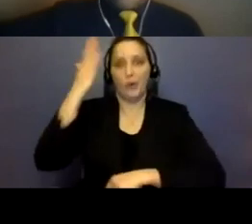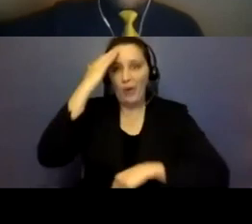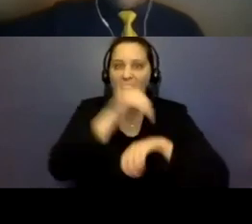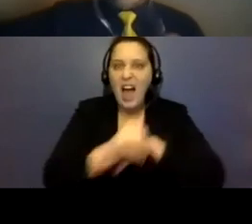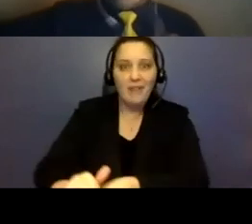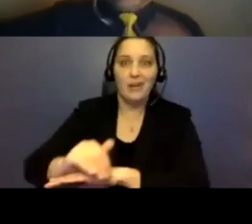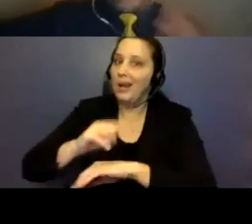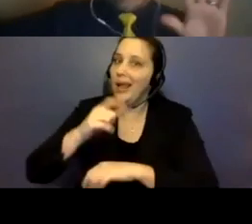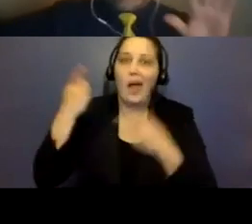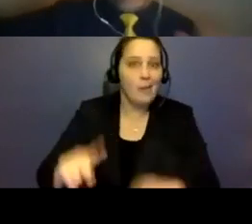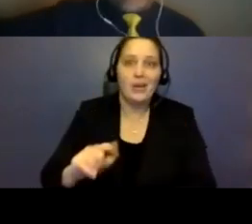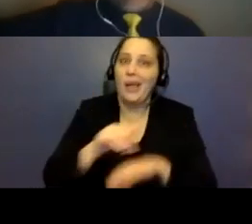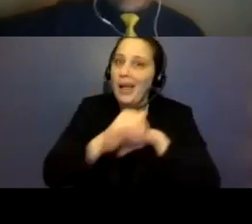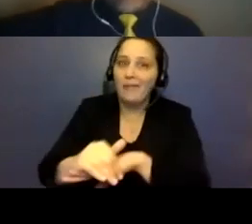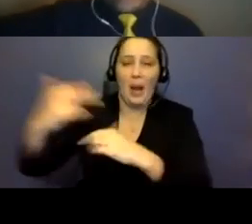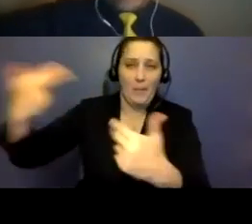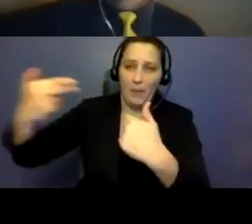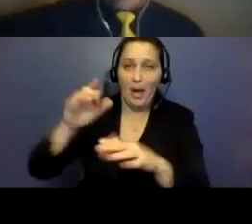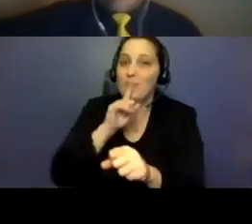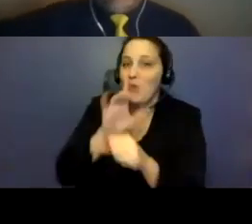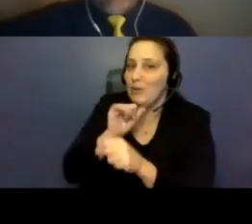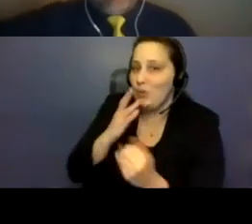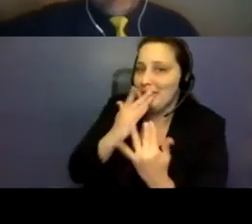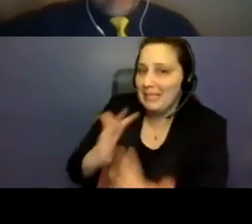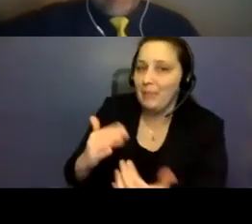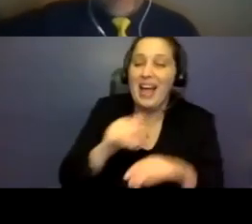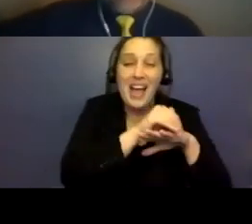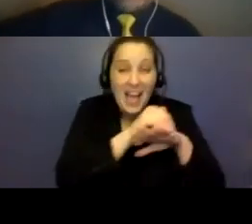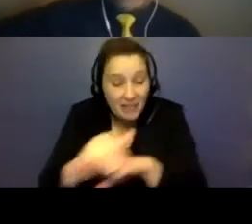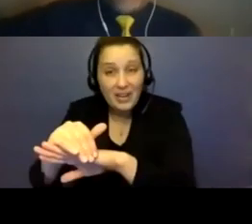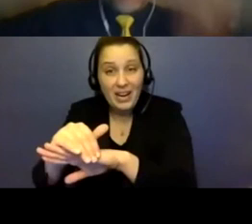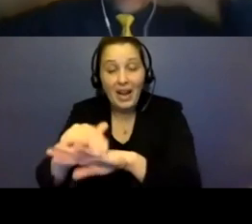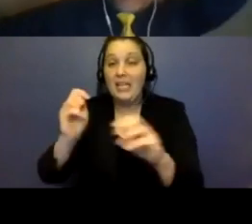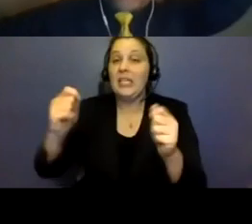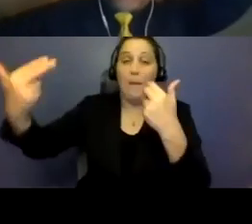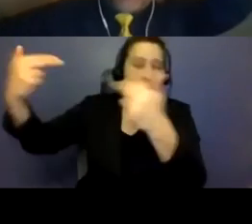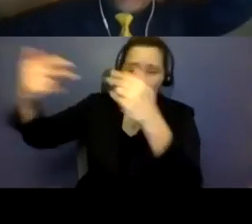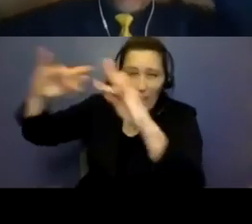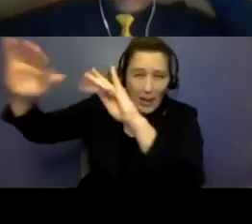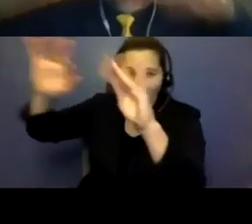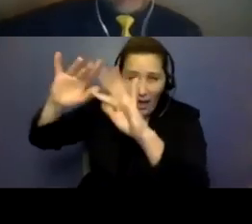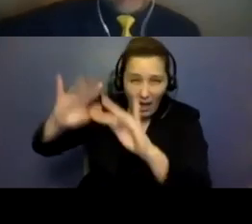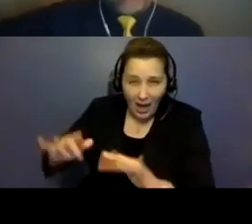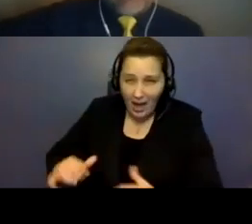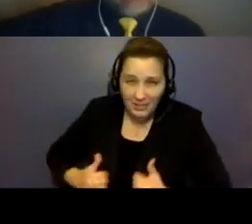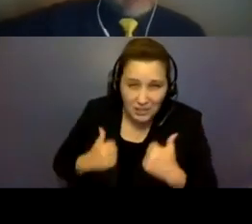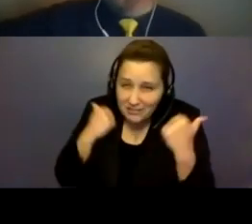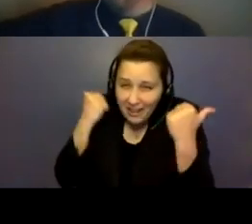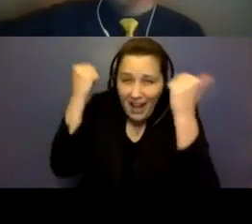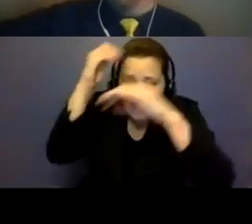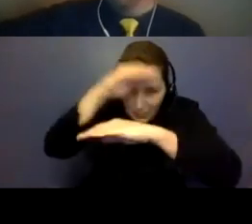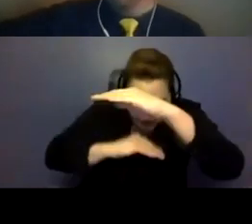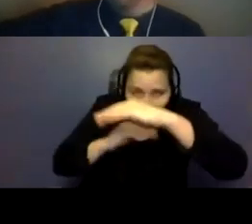When the dust, and I promise Alice, I won't sing. When the dust, as the dust is settling, I hear.